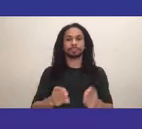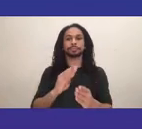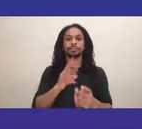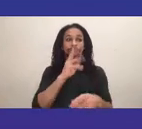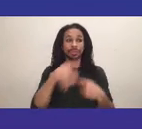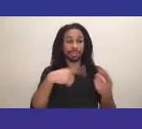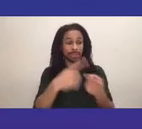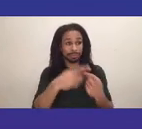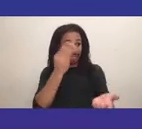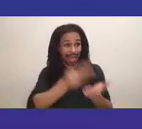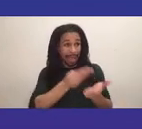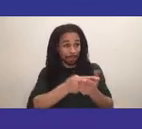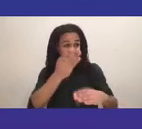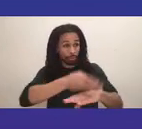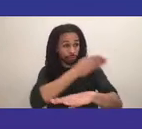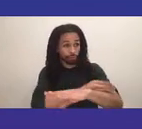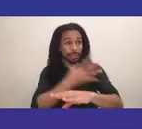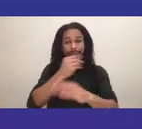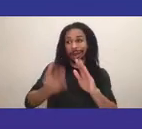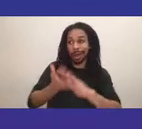improvements and operational costs.